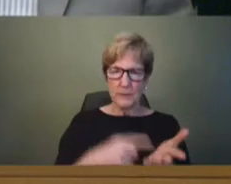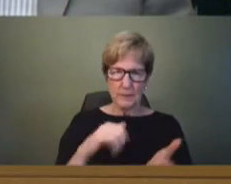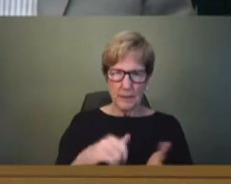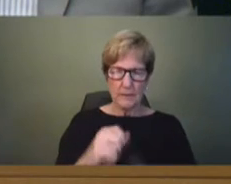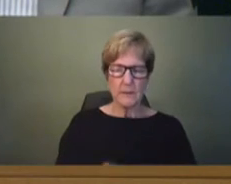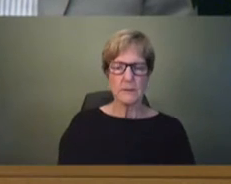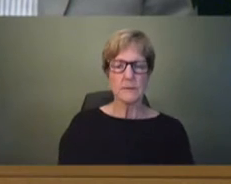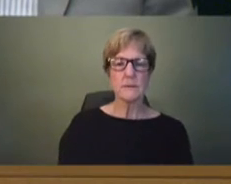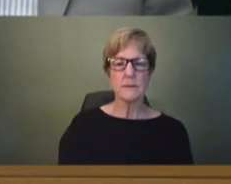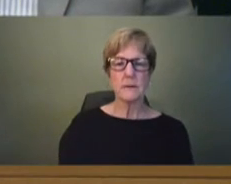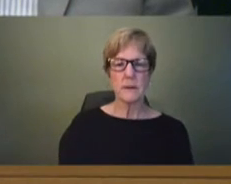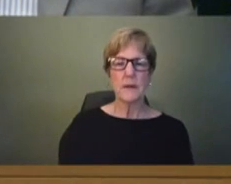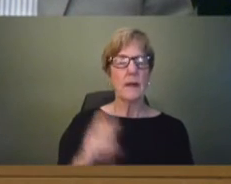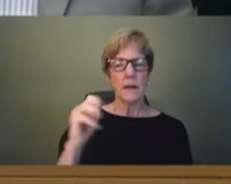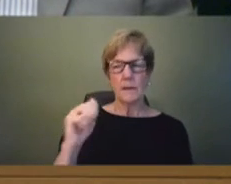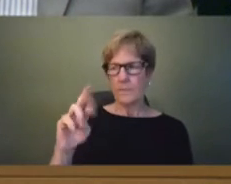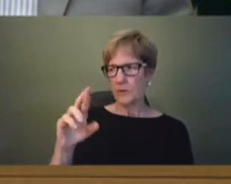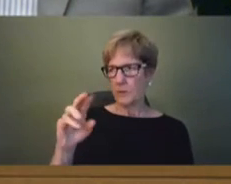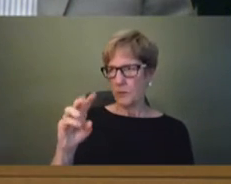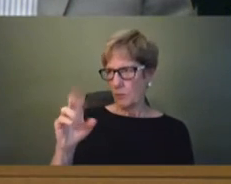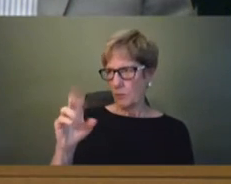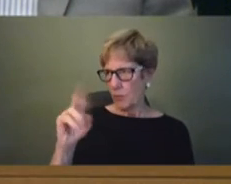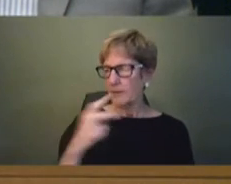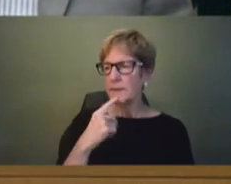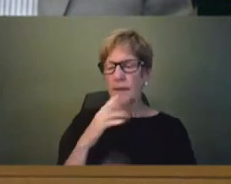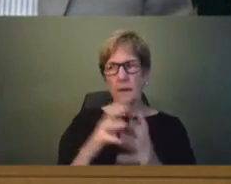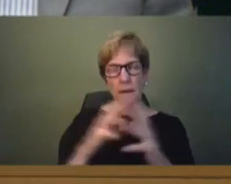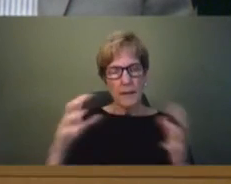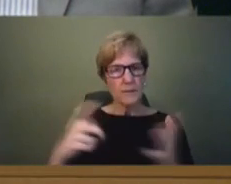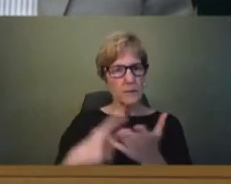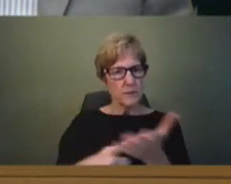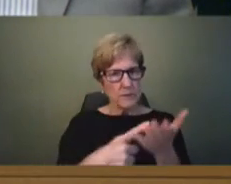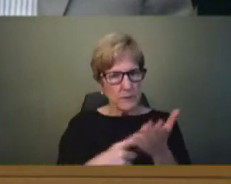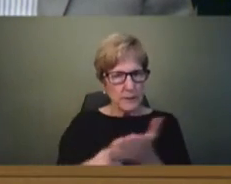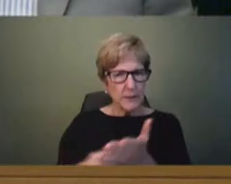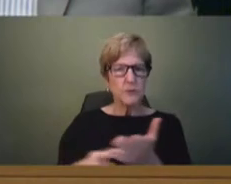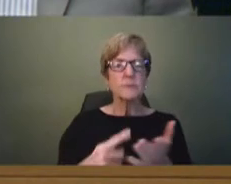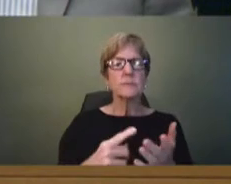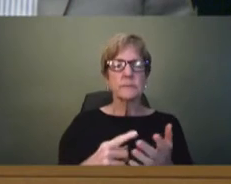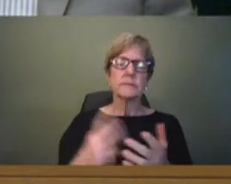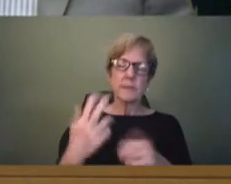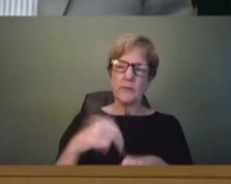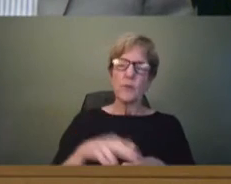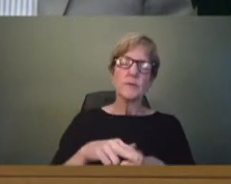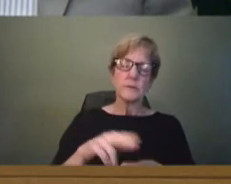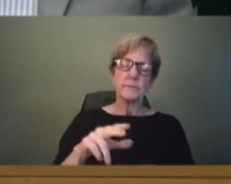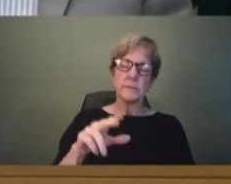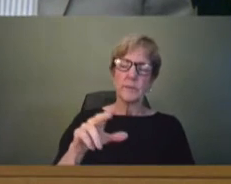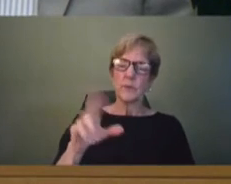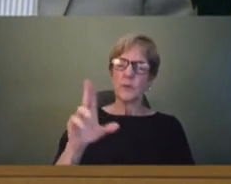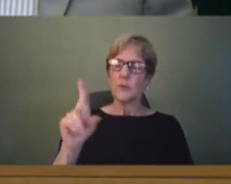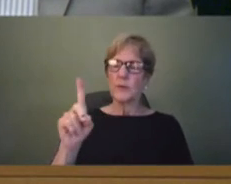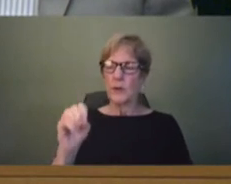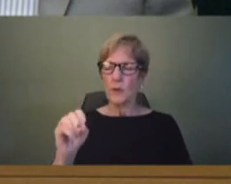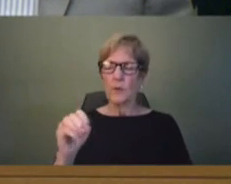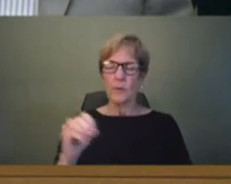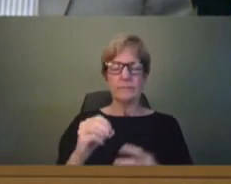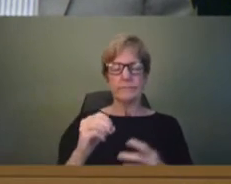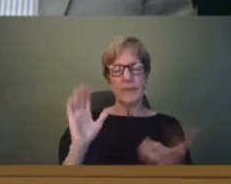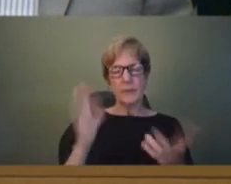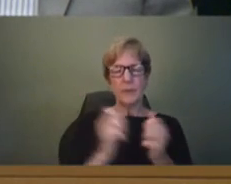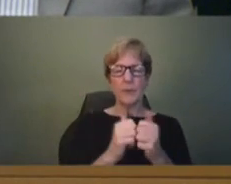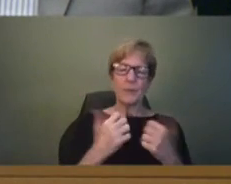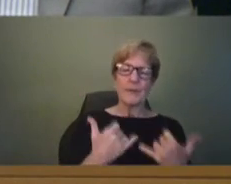you as Mr Brown has mentioned there lots of discussion and a lot of it has to do of course with the new Udo versus the existing ordinance uh our